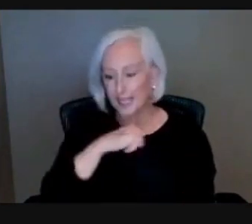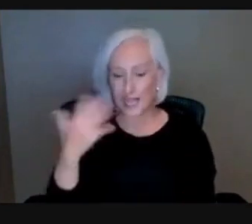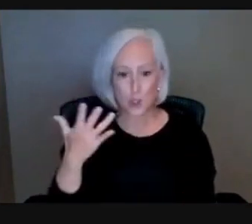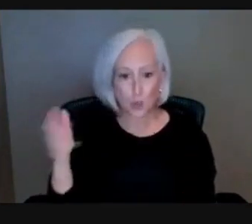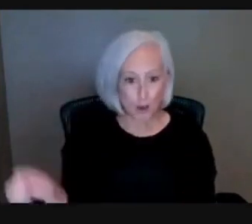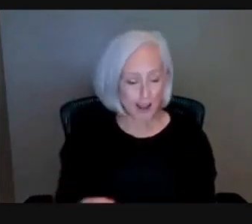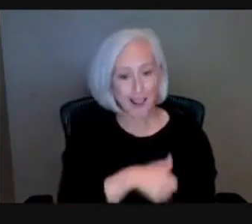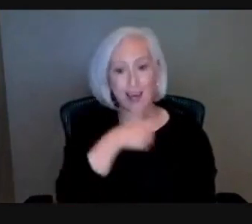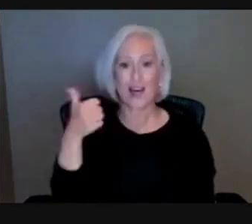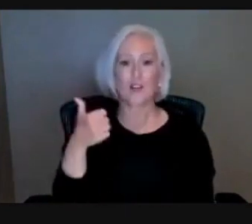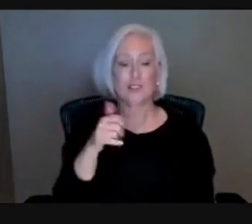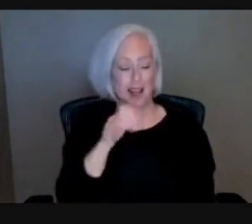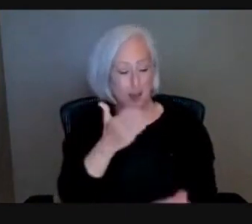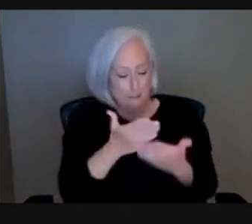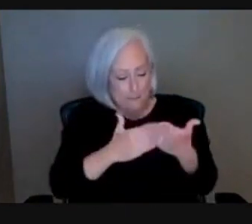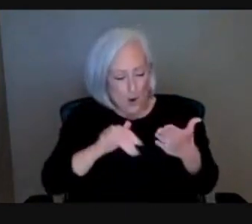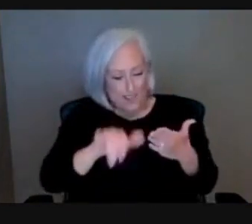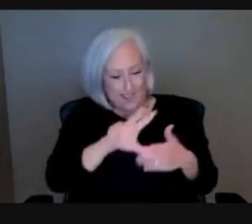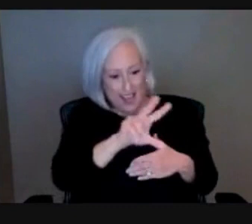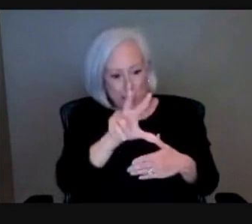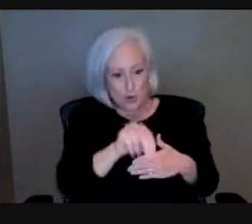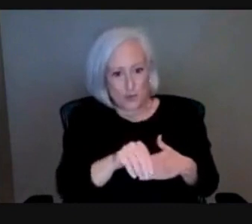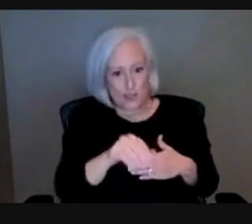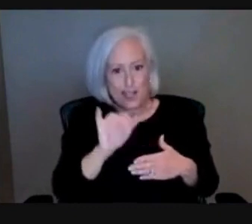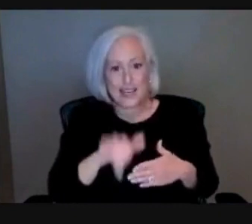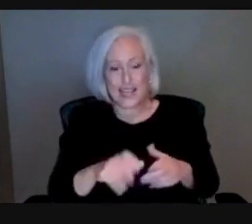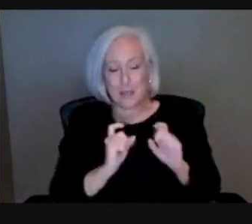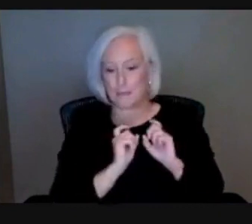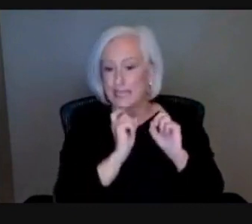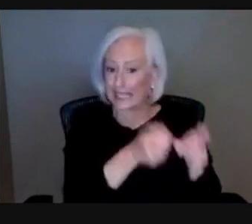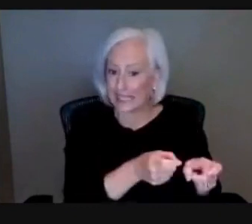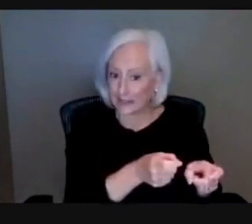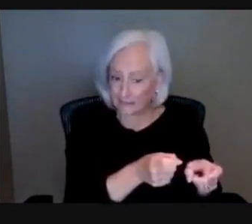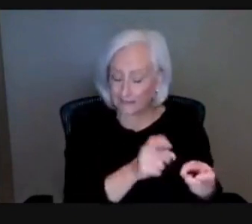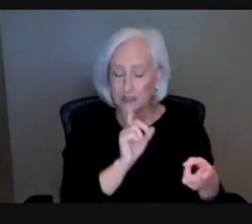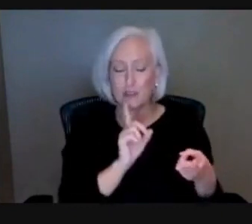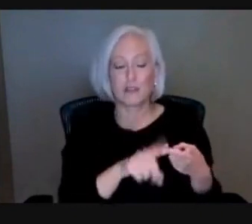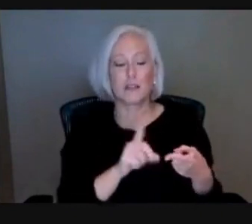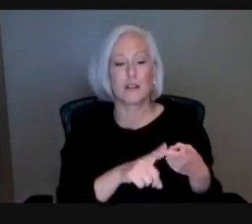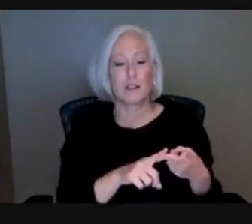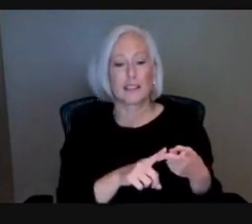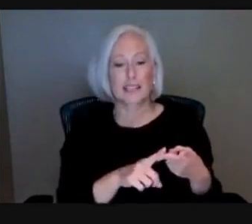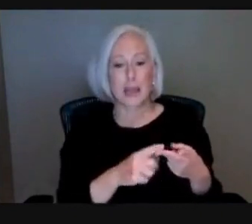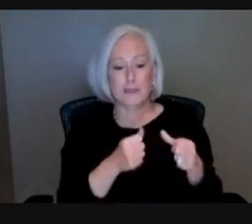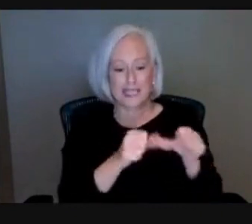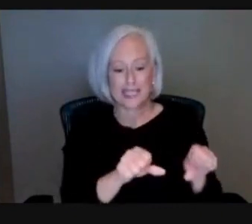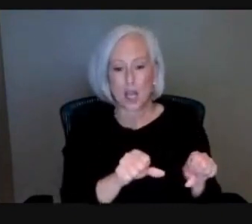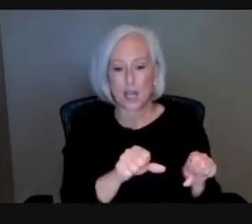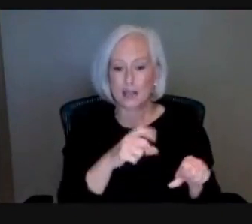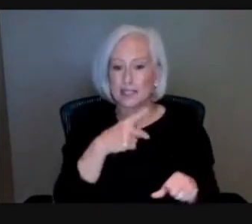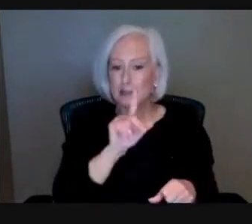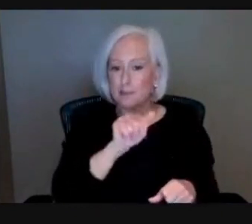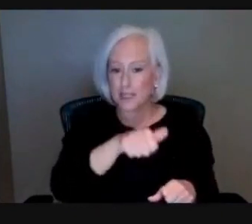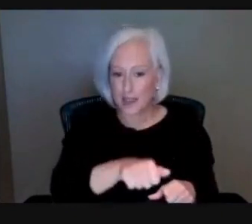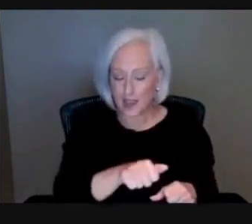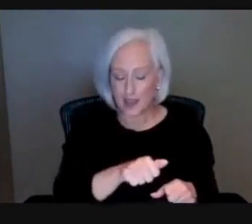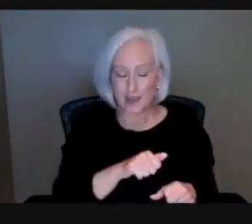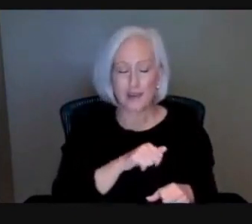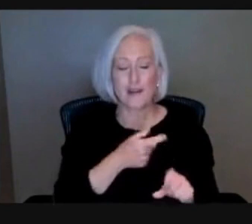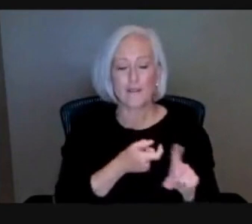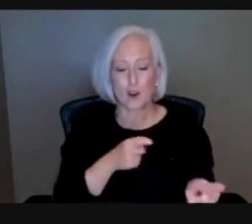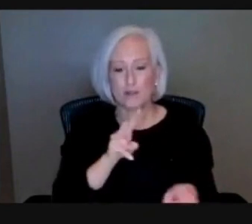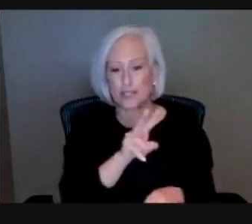of that 3% can come in the form of a gift. It can come in the form of hopefully down payment assistance program guided by